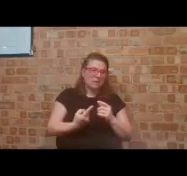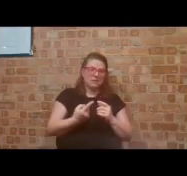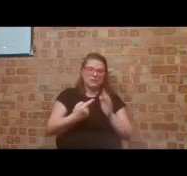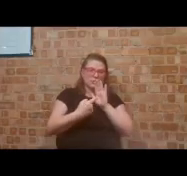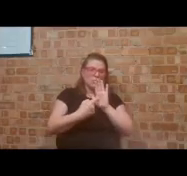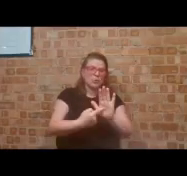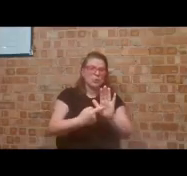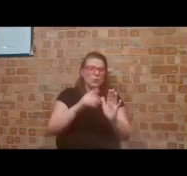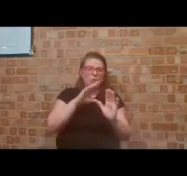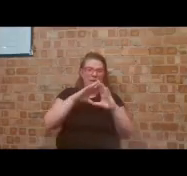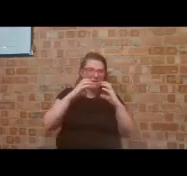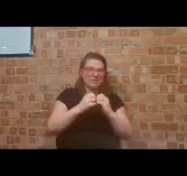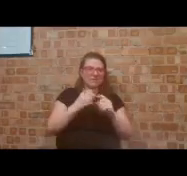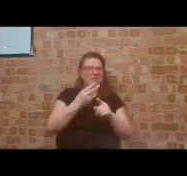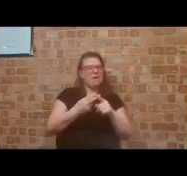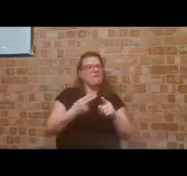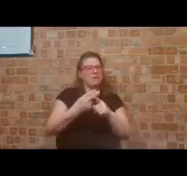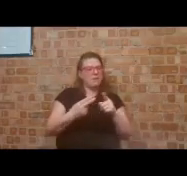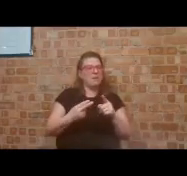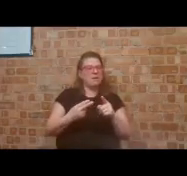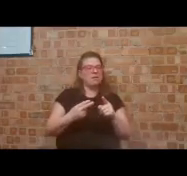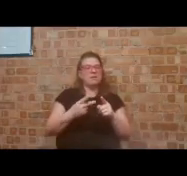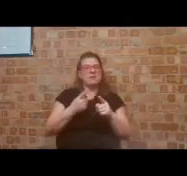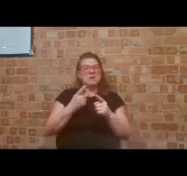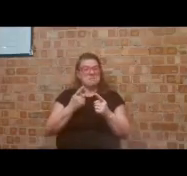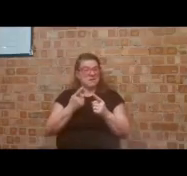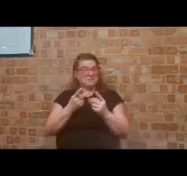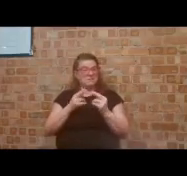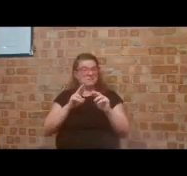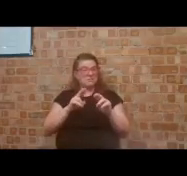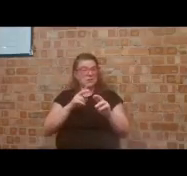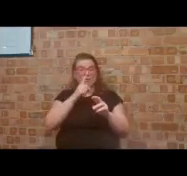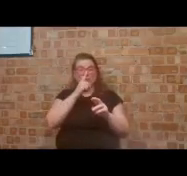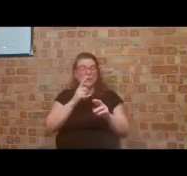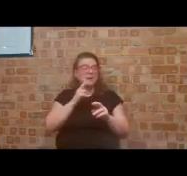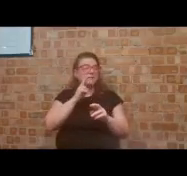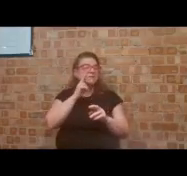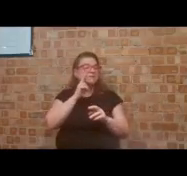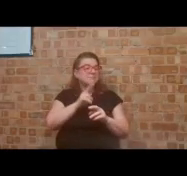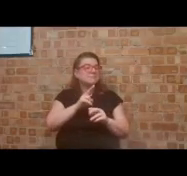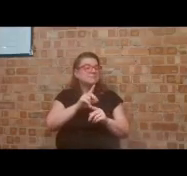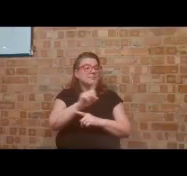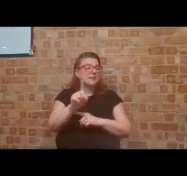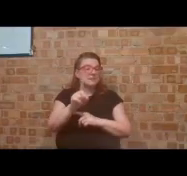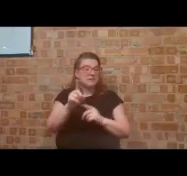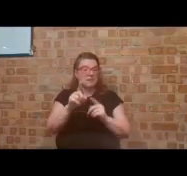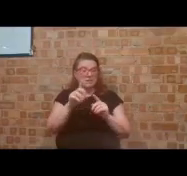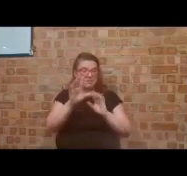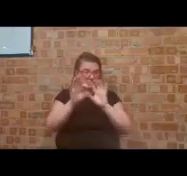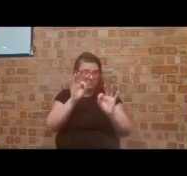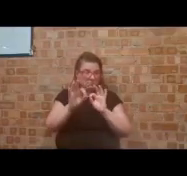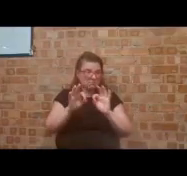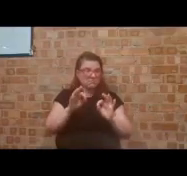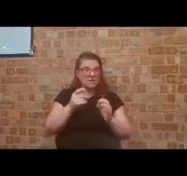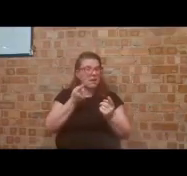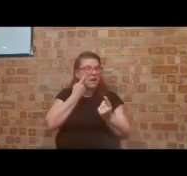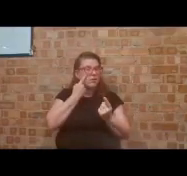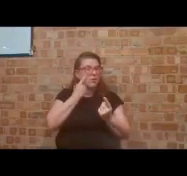but hopefully it's giving you a flavor of what's possible and you'll be able to find the settings that you want.